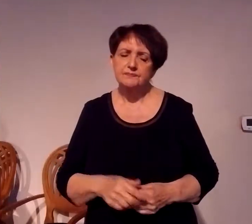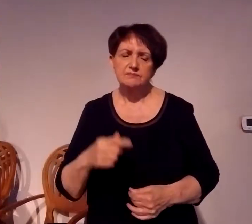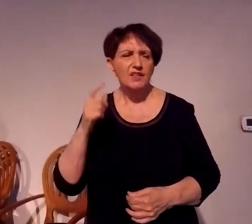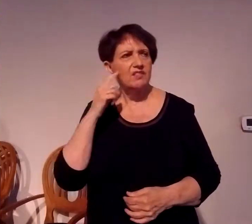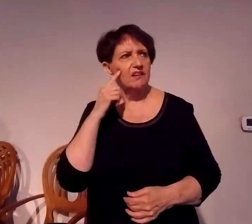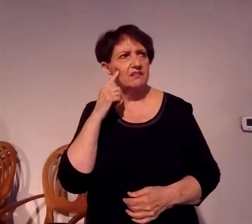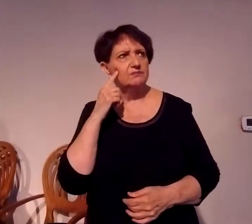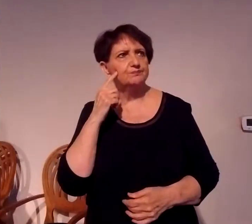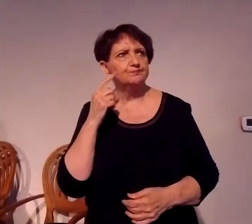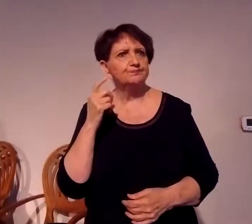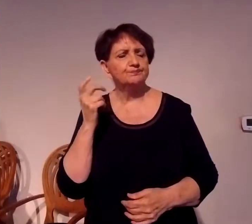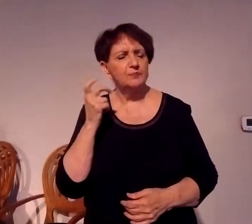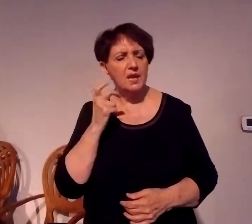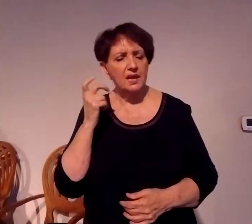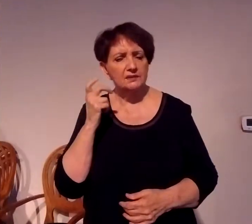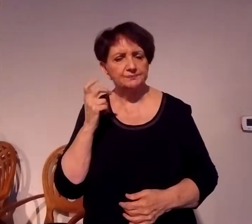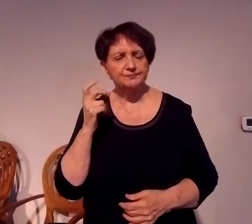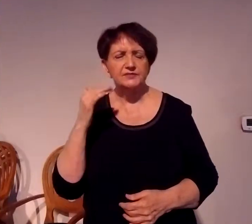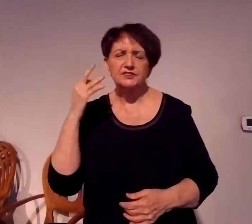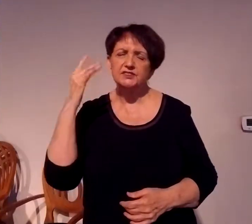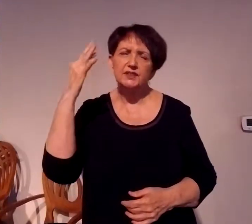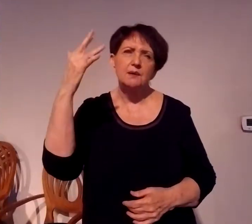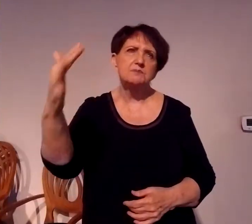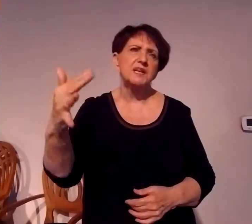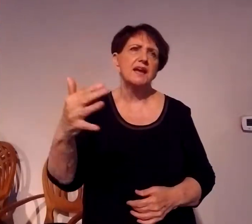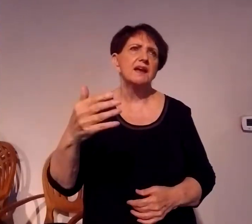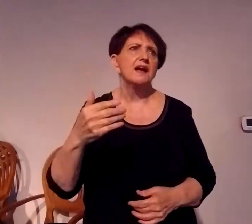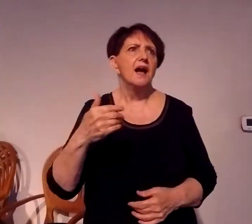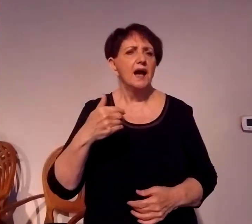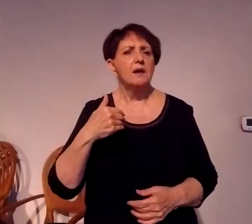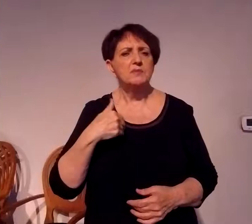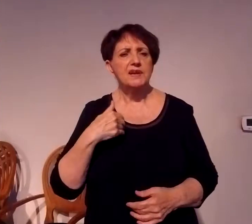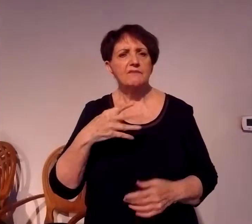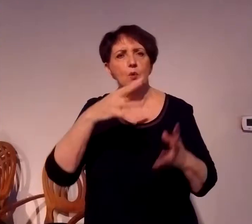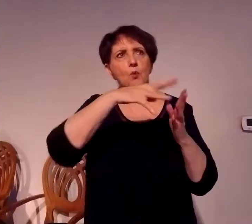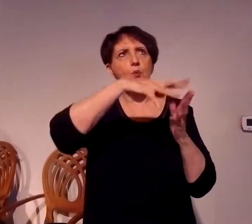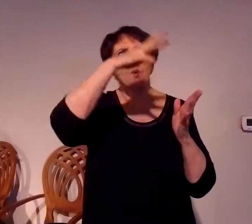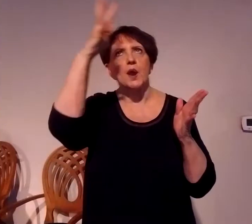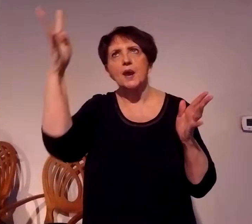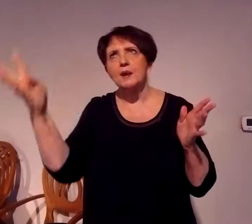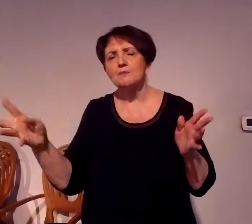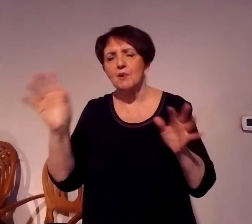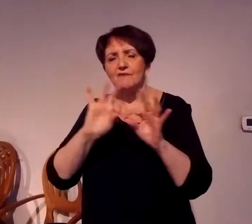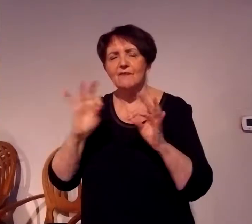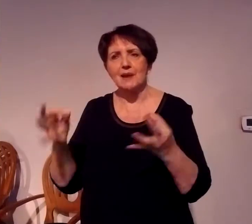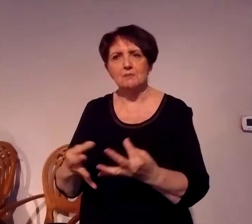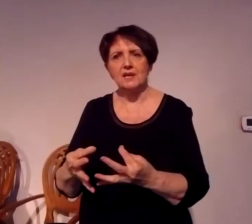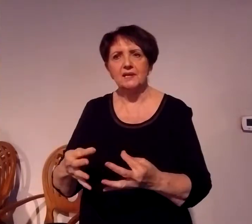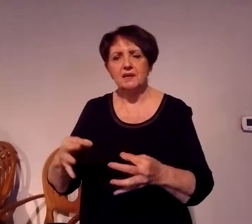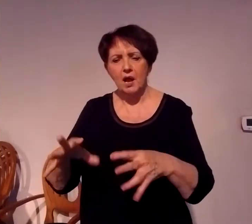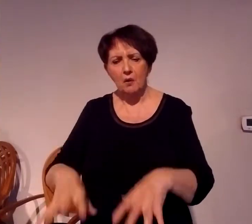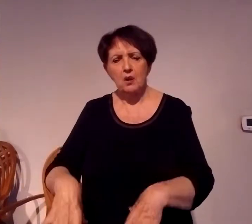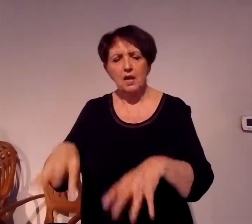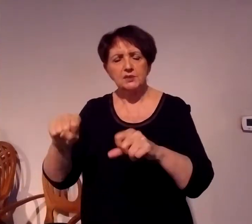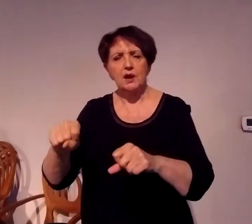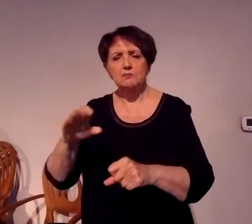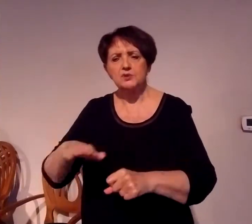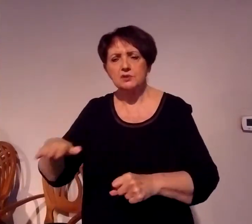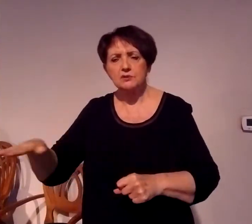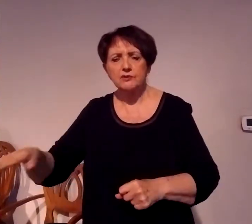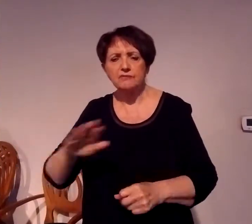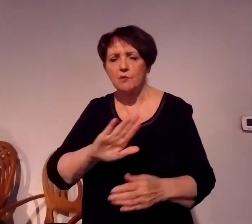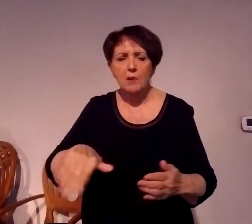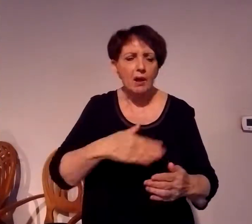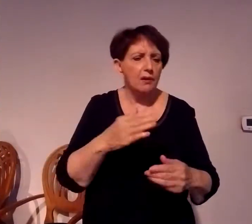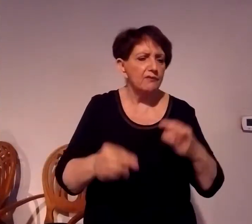thought, man, someday I'm going to have a rainbow family. I'm going to adopt kids from all over the